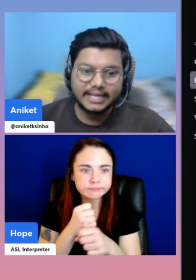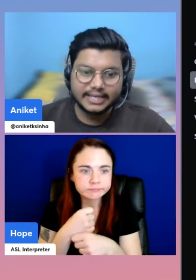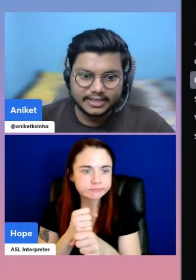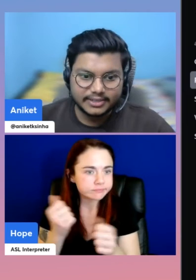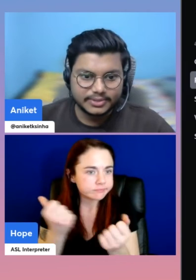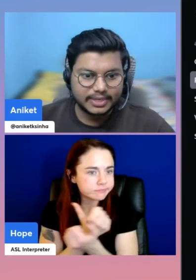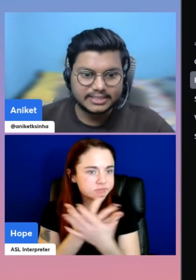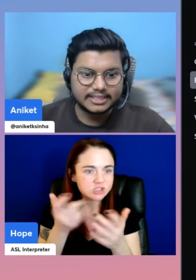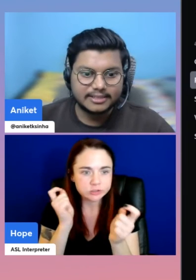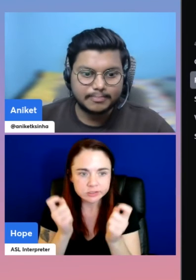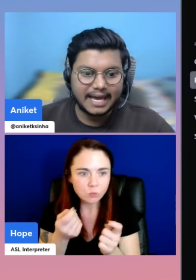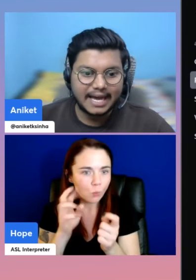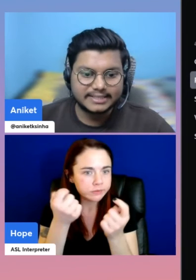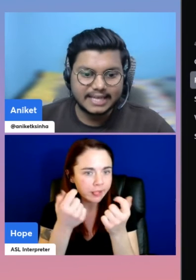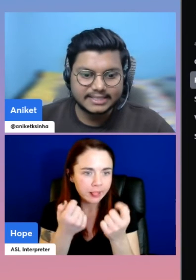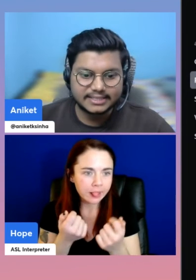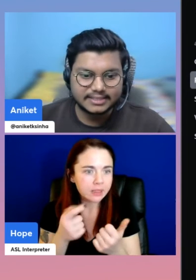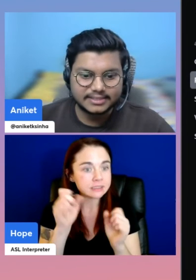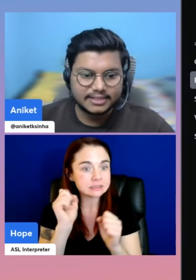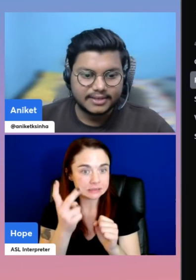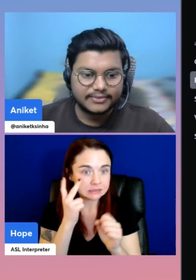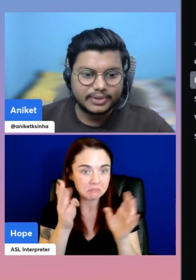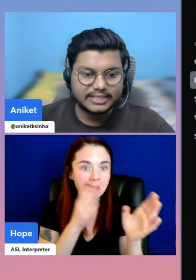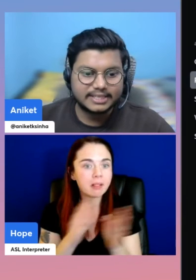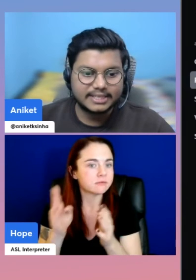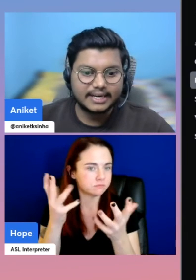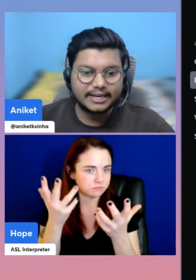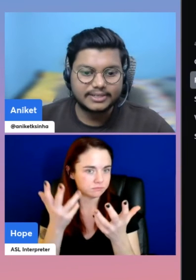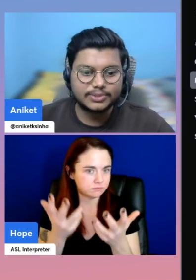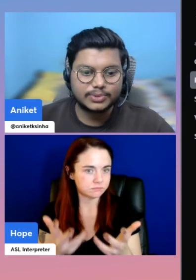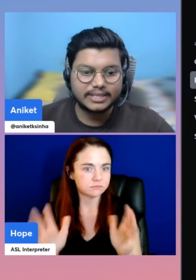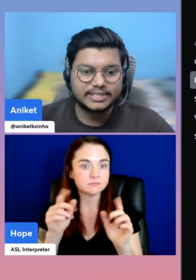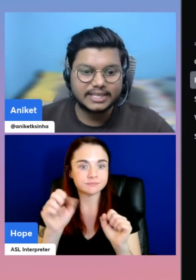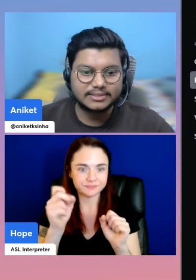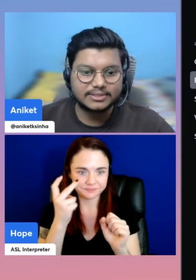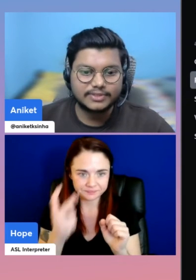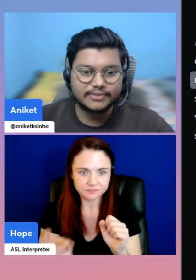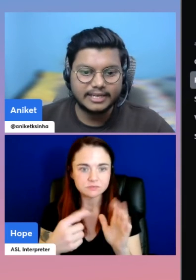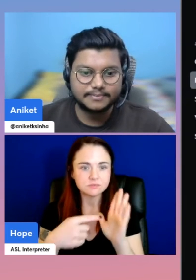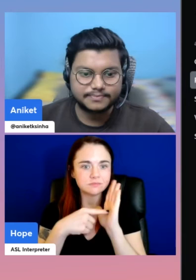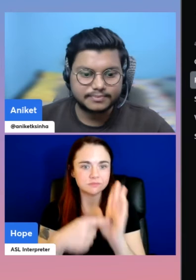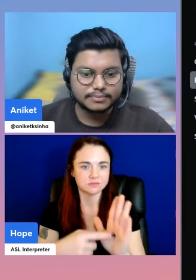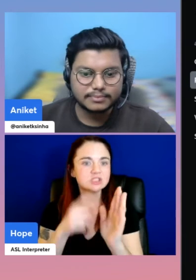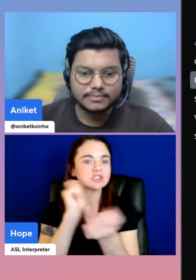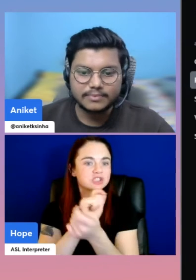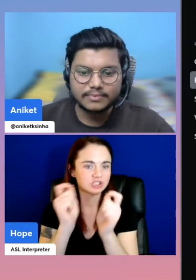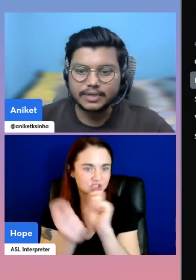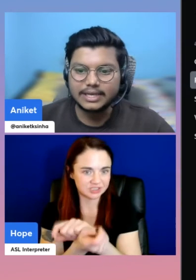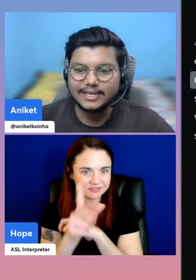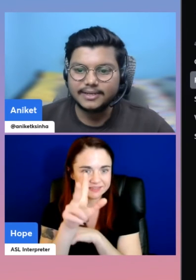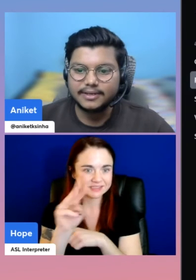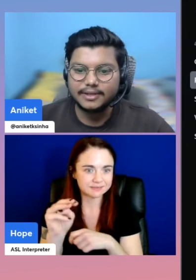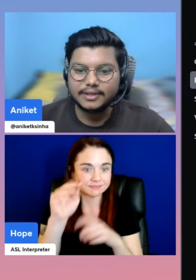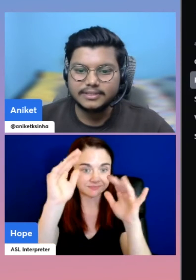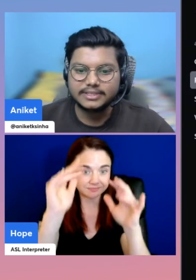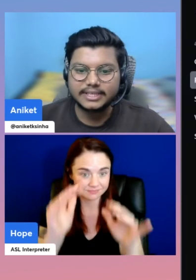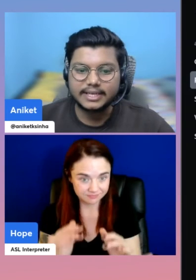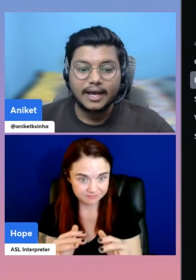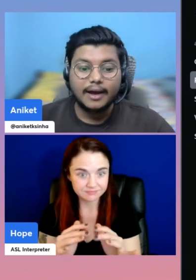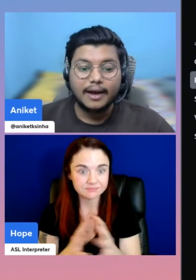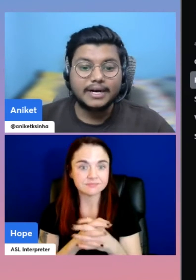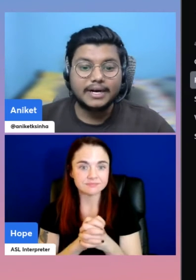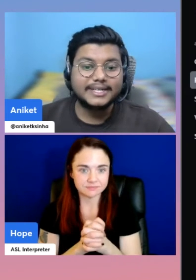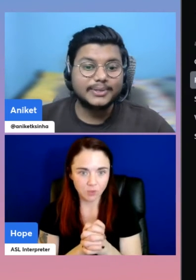or deleted. You can see that the plan is as it is. You can see that it is showing the changes of the VM. Okay,